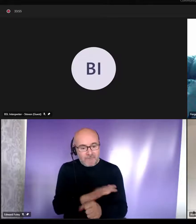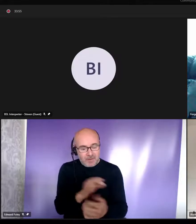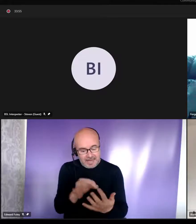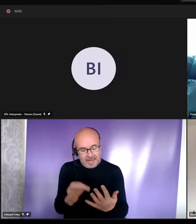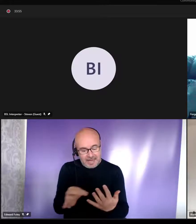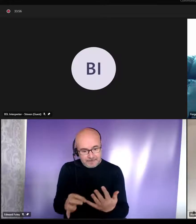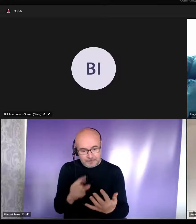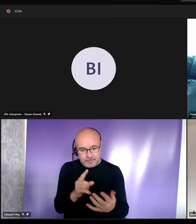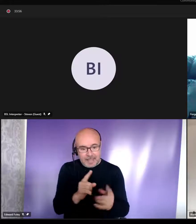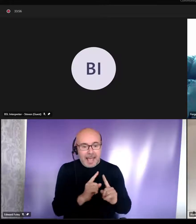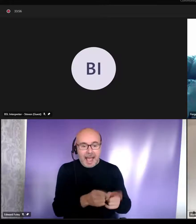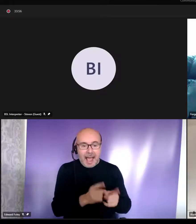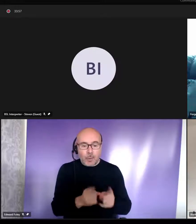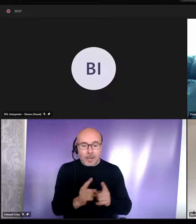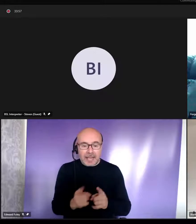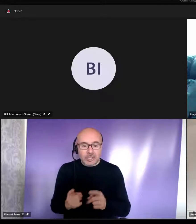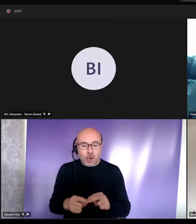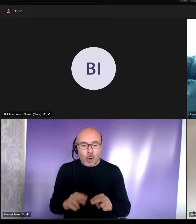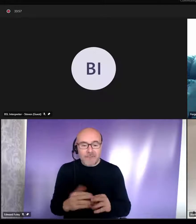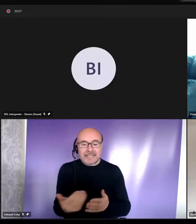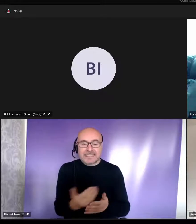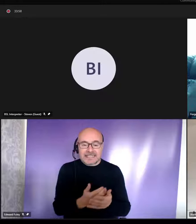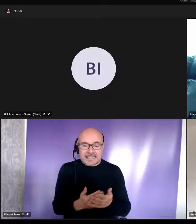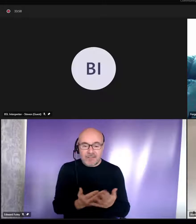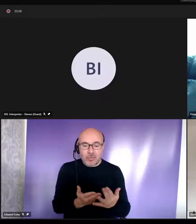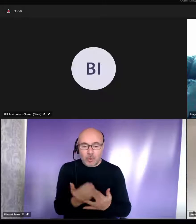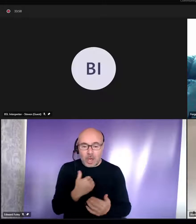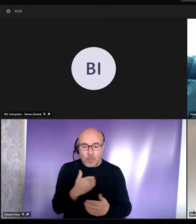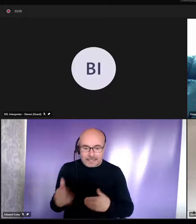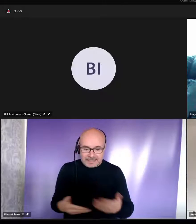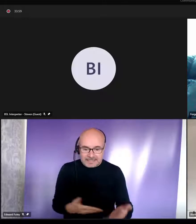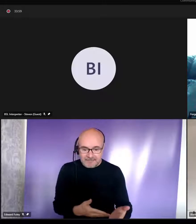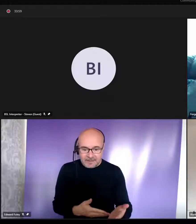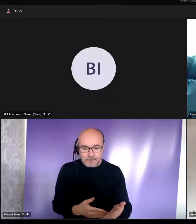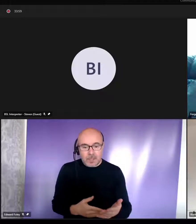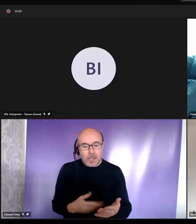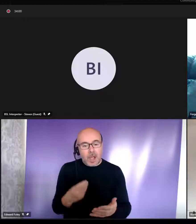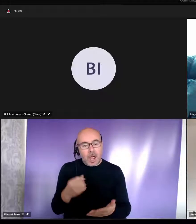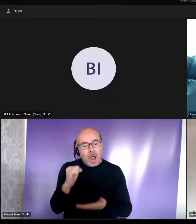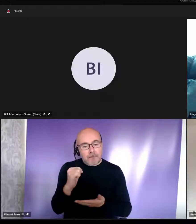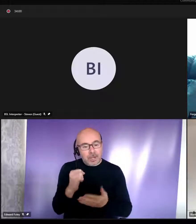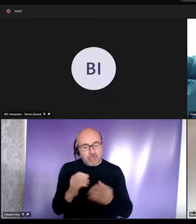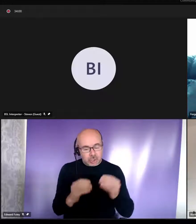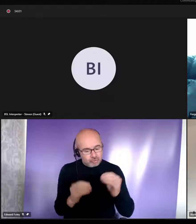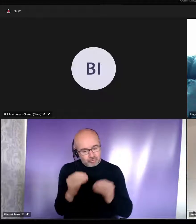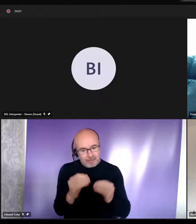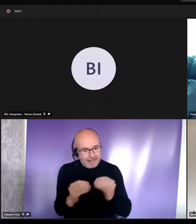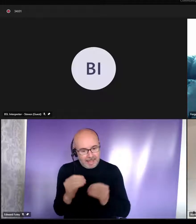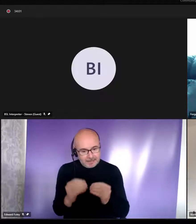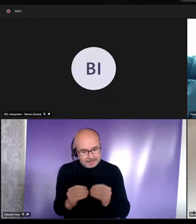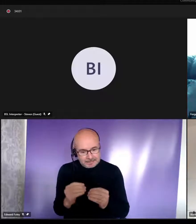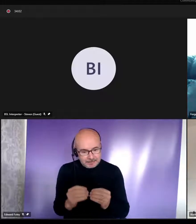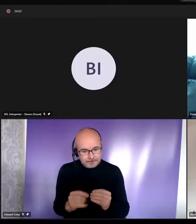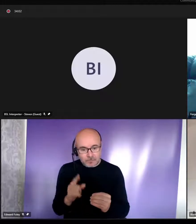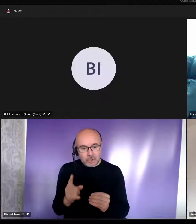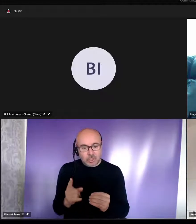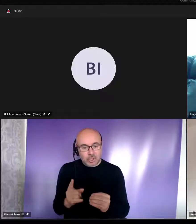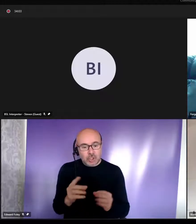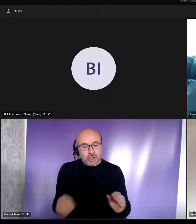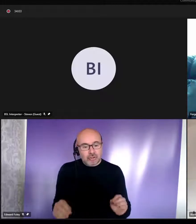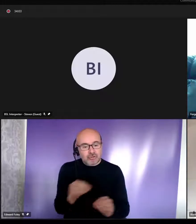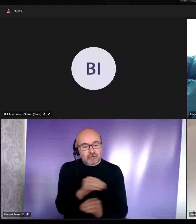of various savings to our services, budget realignment to reflect how we deliver our services, transfers from reserves to meet